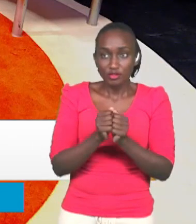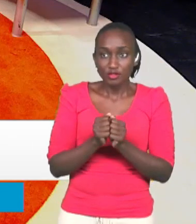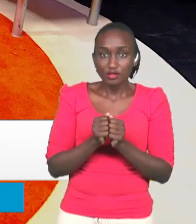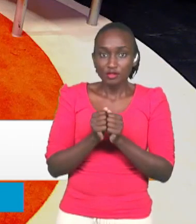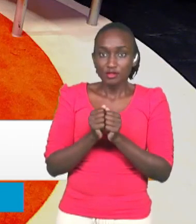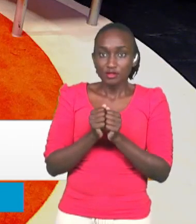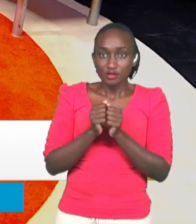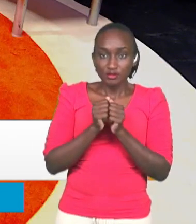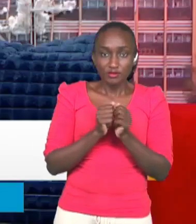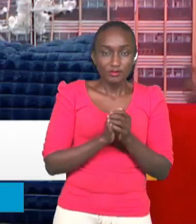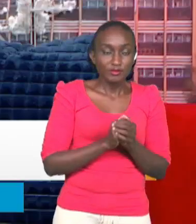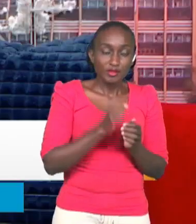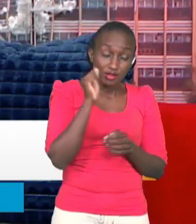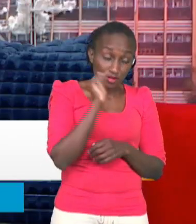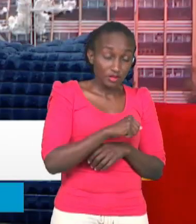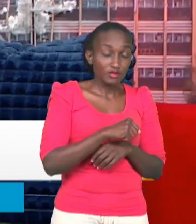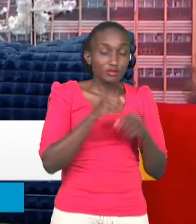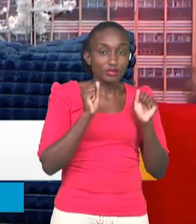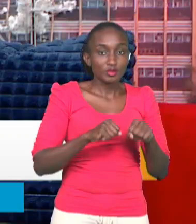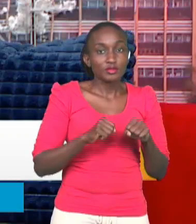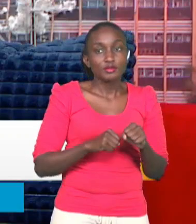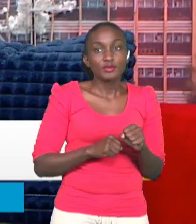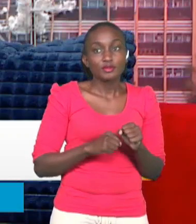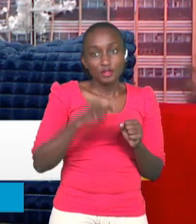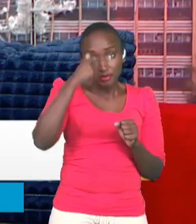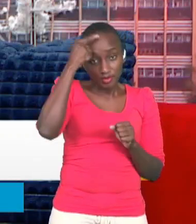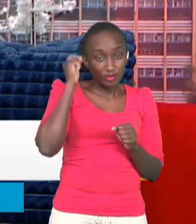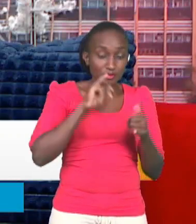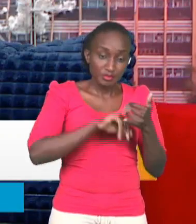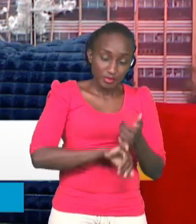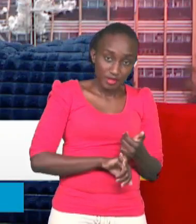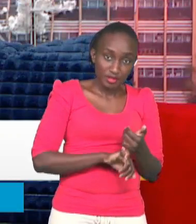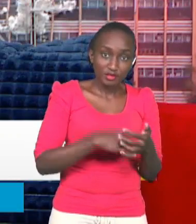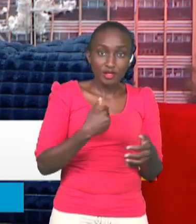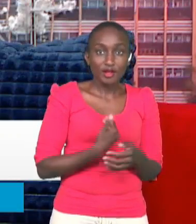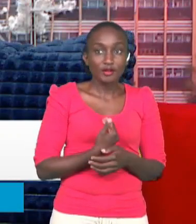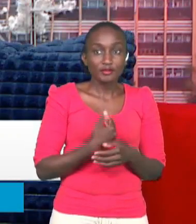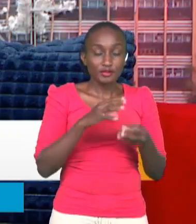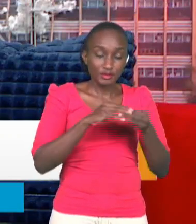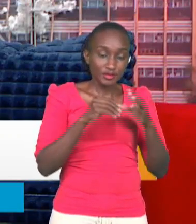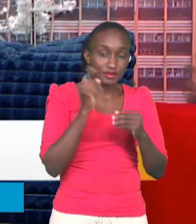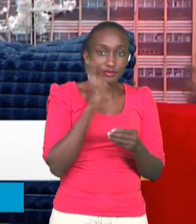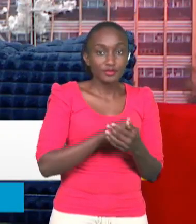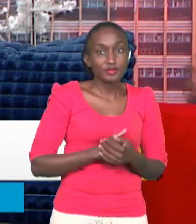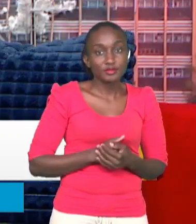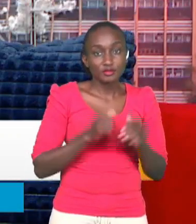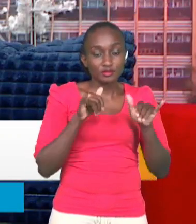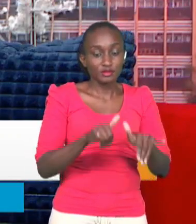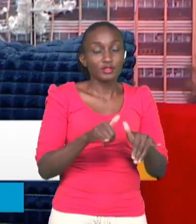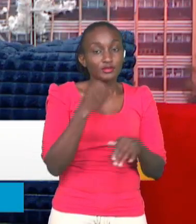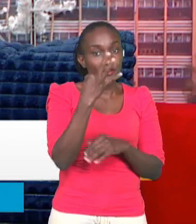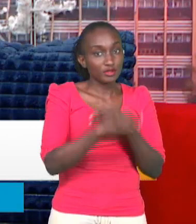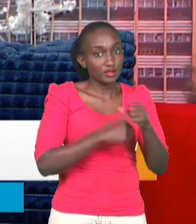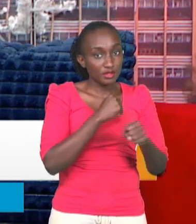corner you? Yes, if she decides to do that, yes, she can. Okay. Because the presumption of marriage at least has been created by you staying for that longer